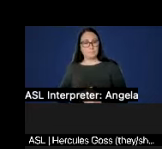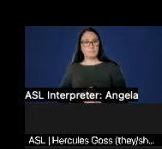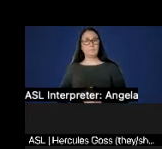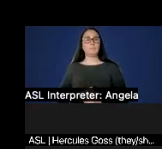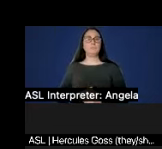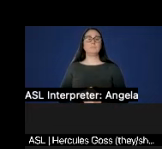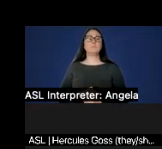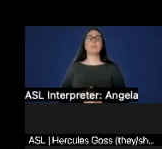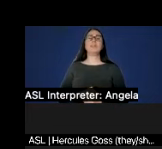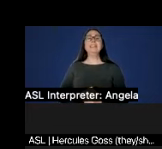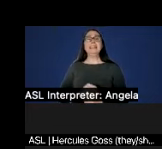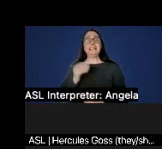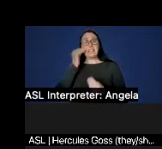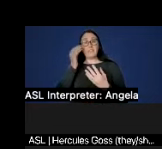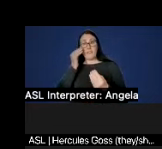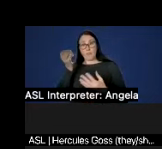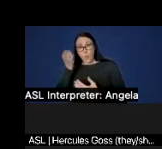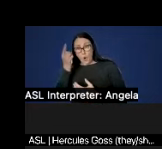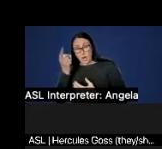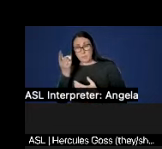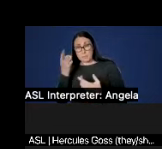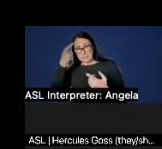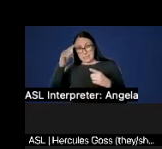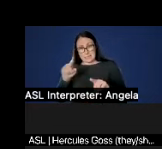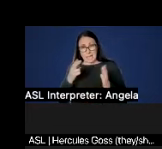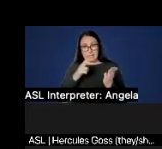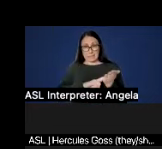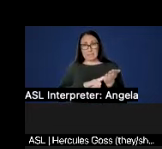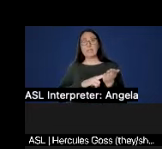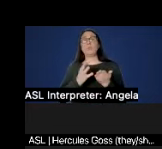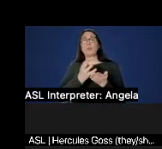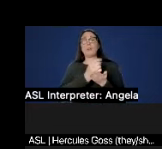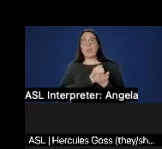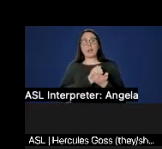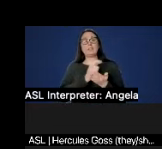With informed consent, you can collect toxicology samples within